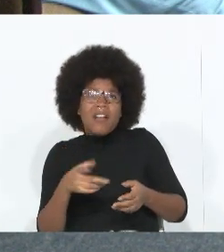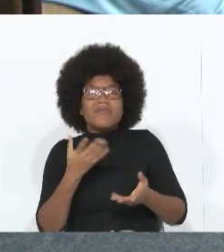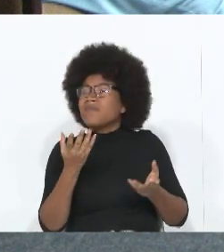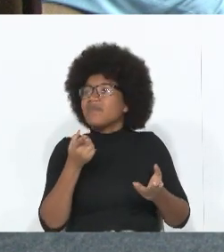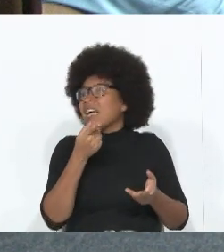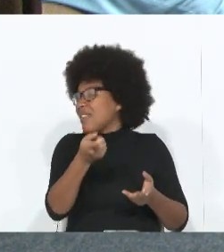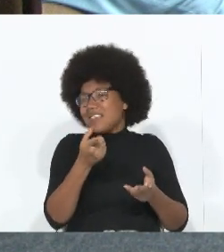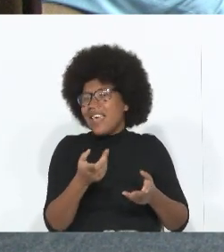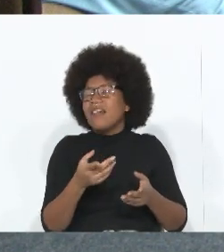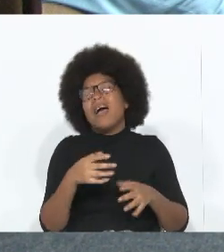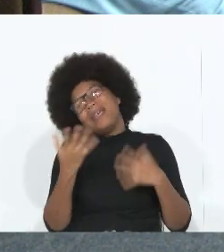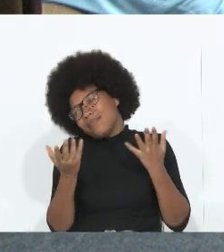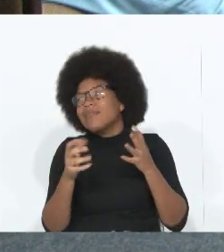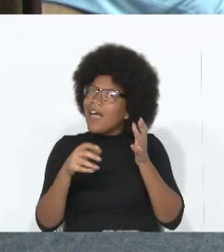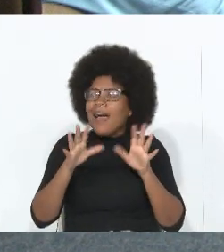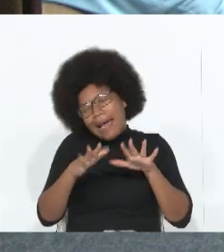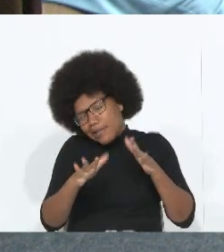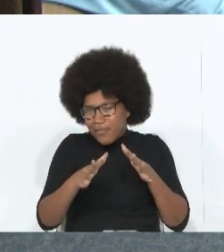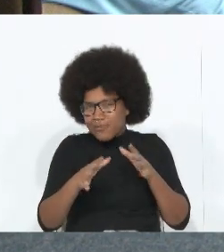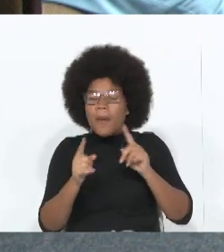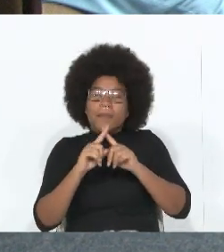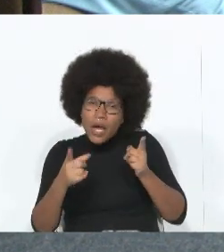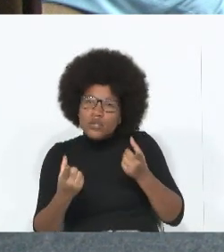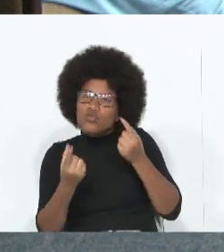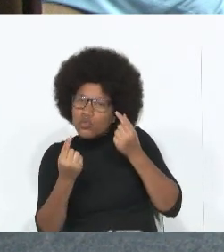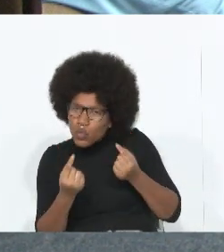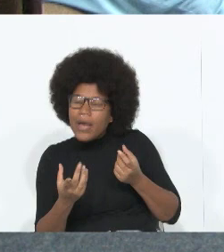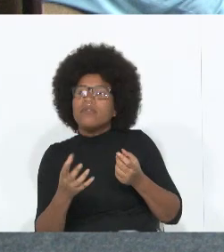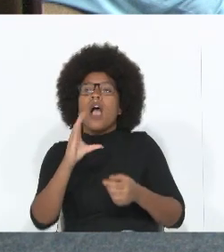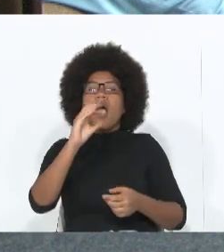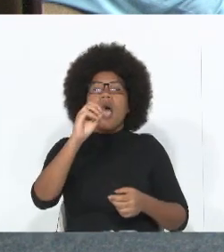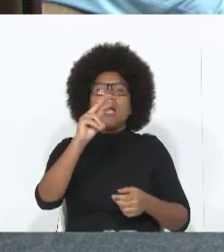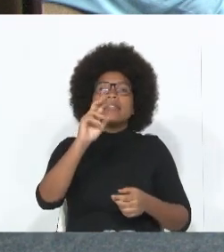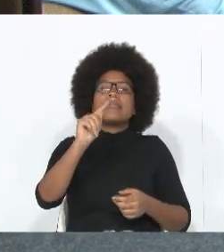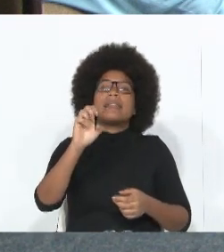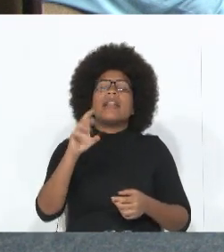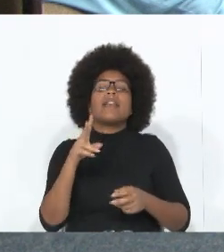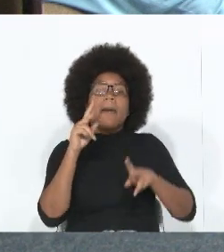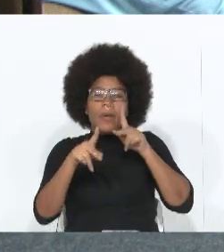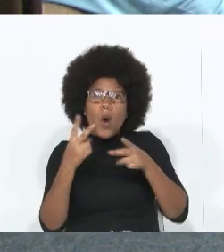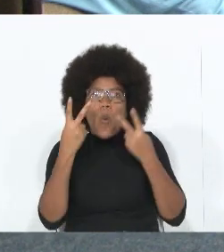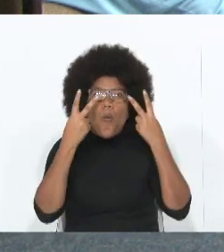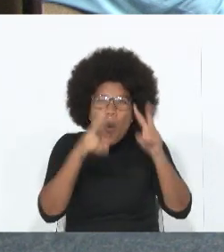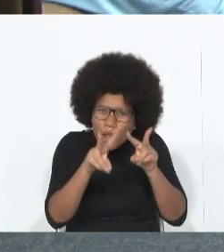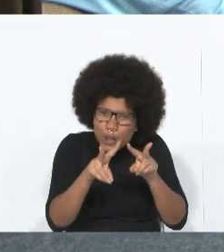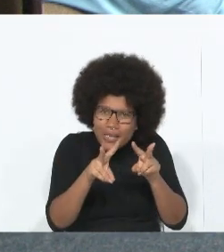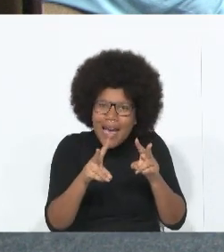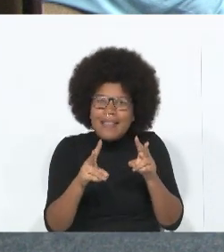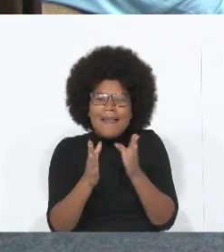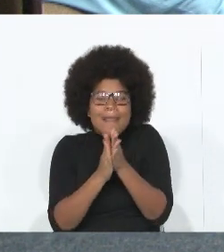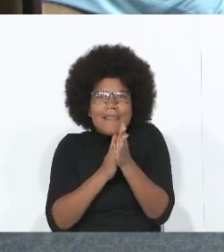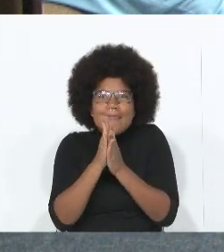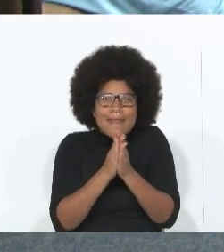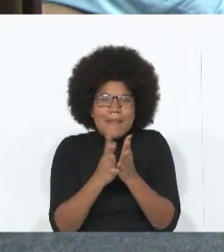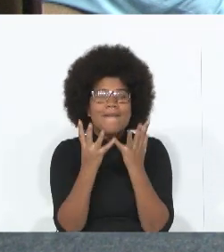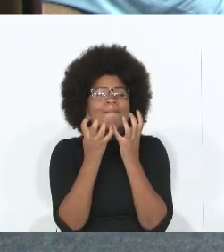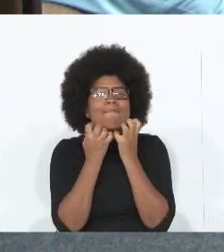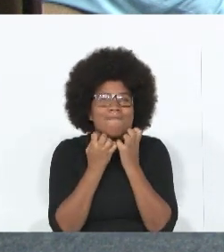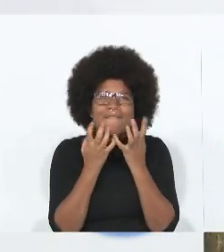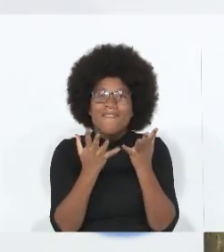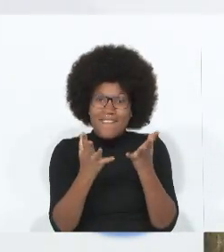completed too. It's a way to influence thinking. It's a way to move a society in a direction,